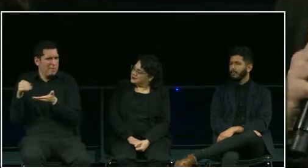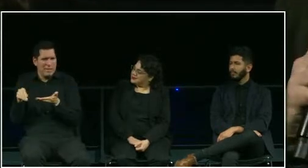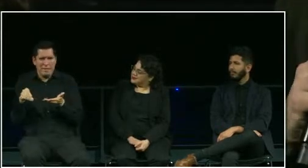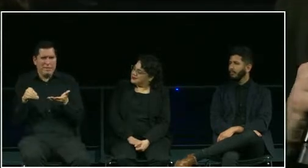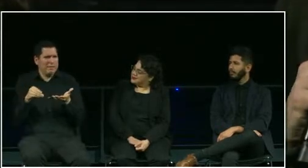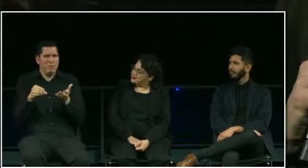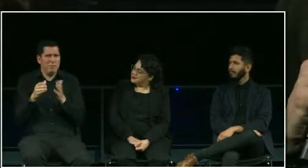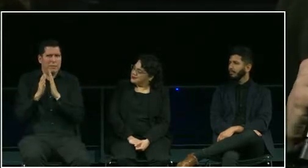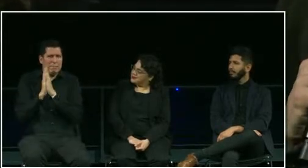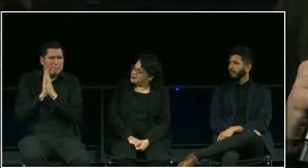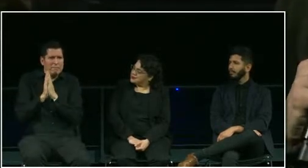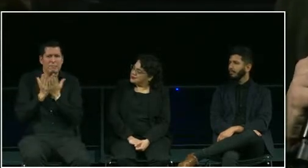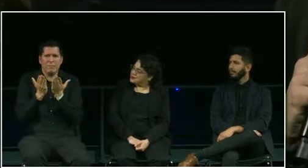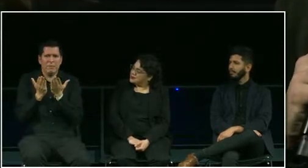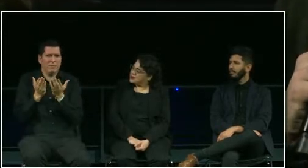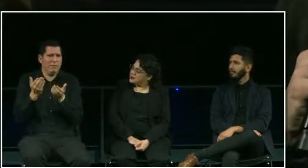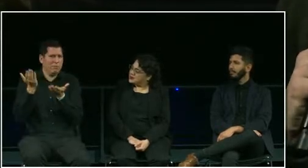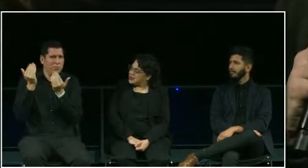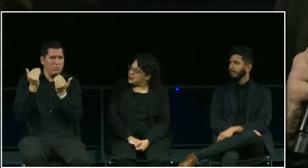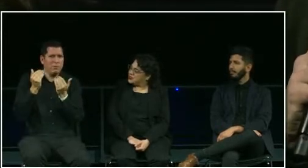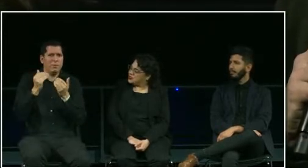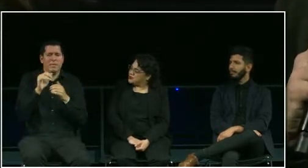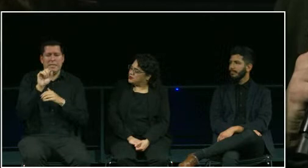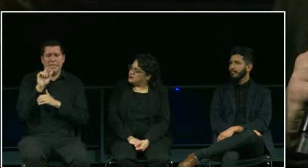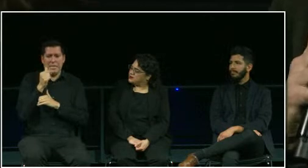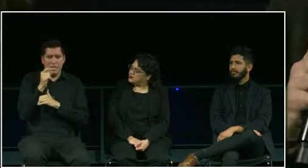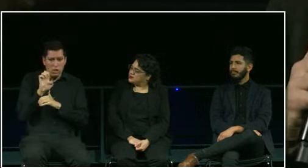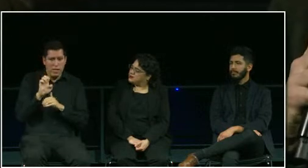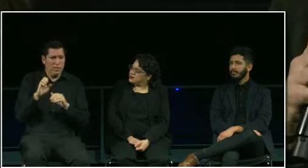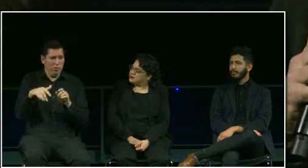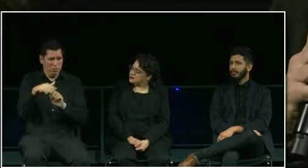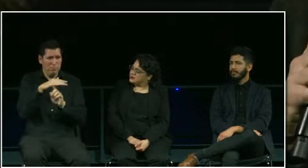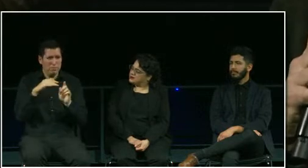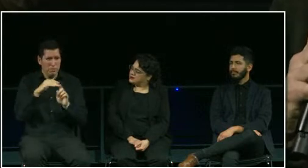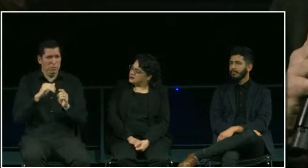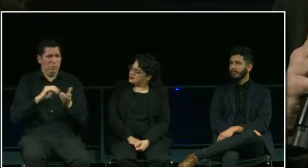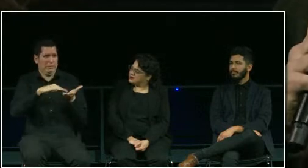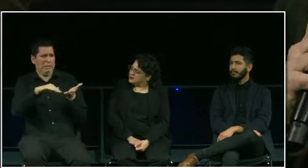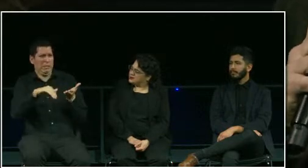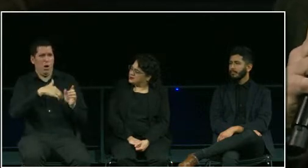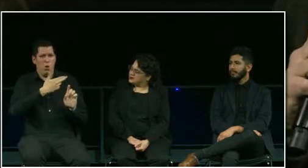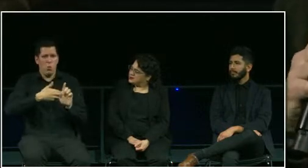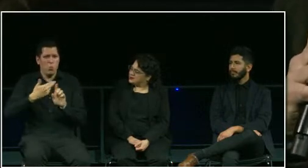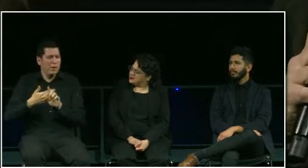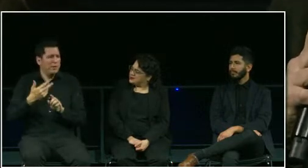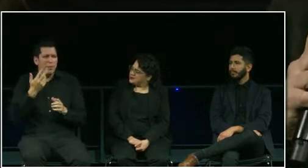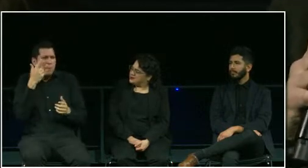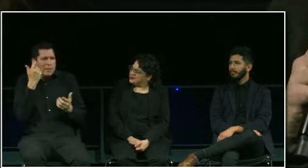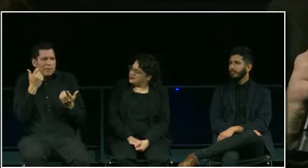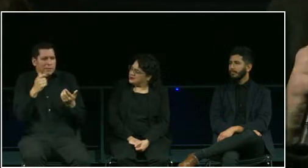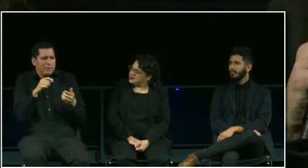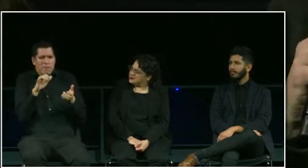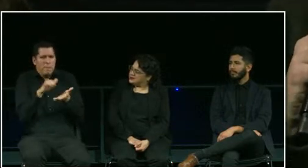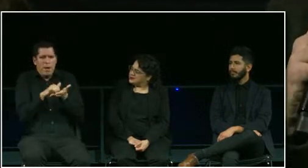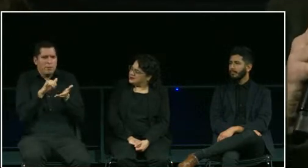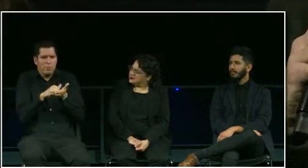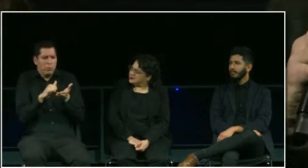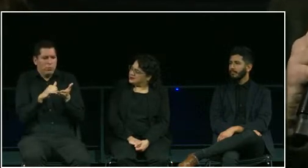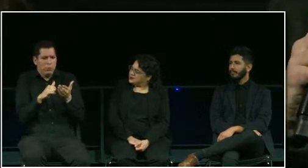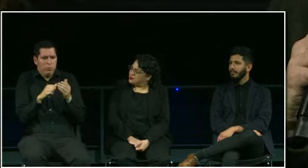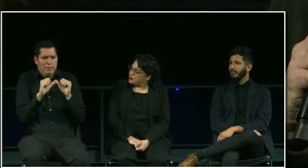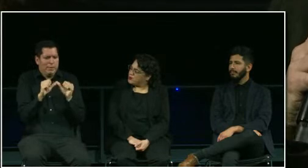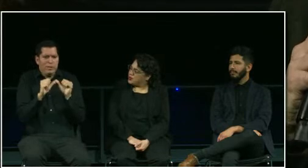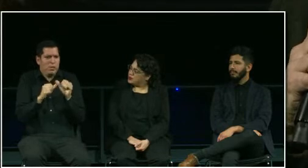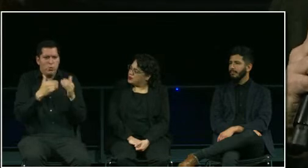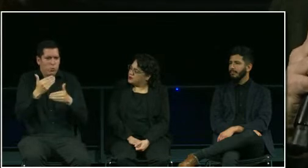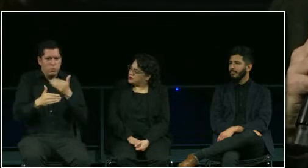begged the stage to forgo our rent and just leave all our sets up because we couldn't rebuild. We couldn't. And then